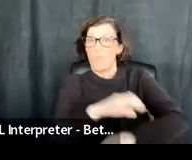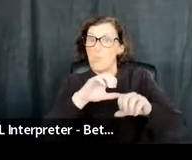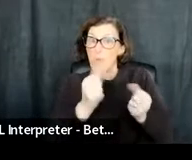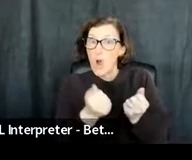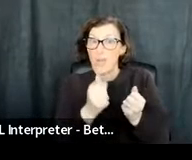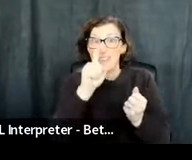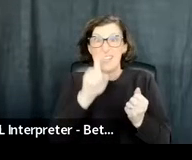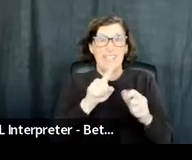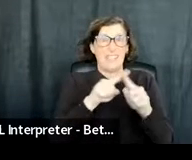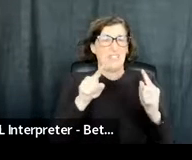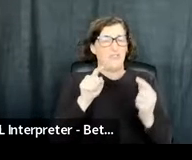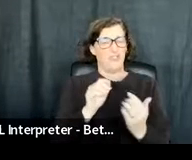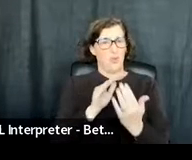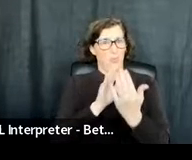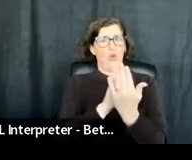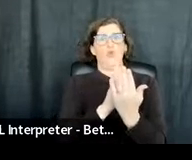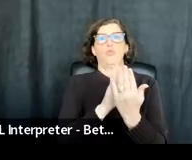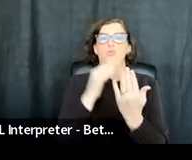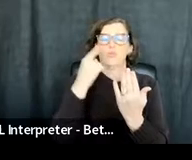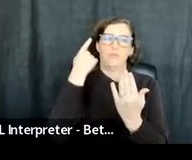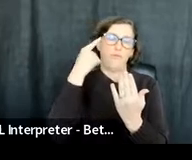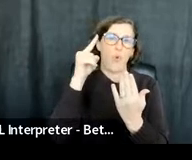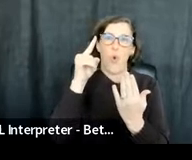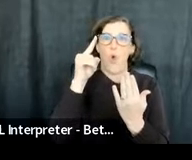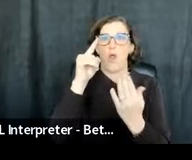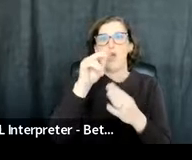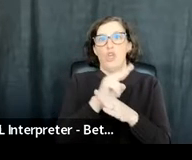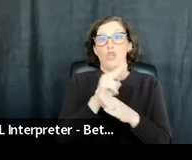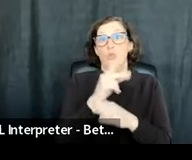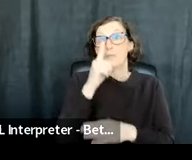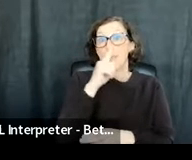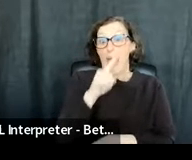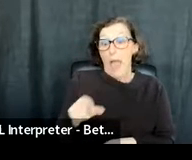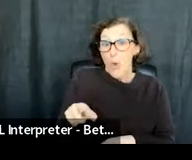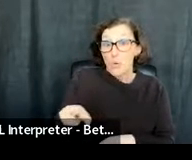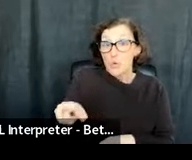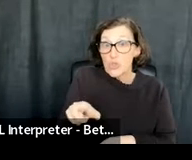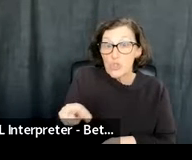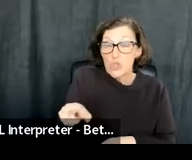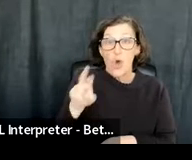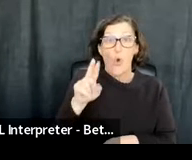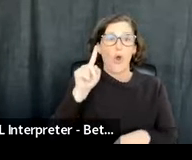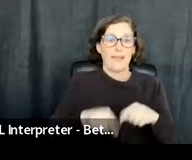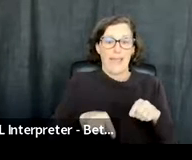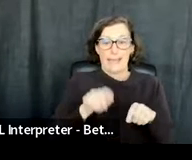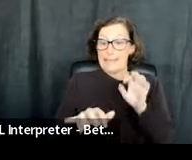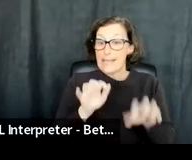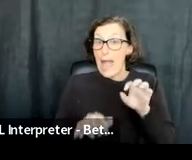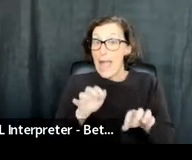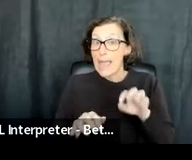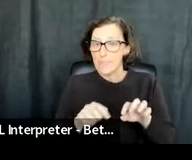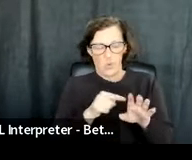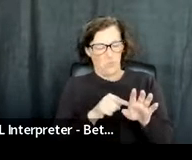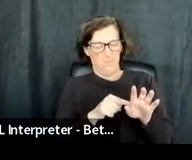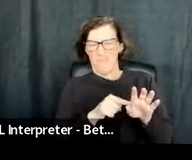different way. They're not able to use their mouse, or they're not able to type with, say, one arm or one hand.